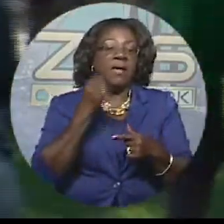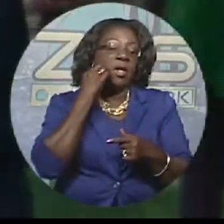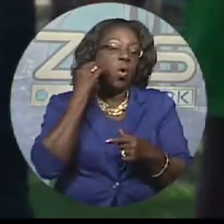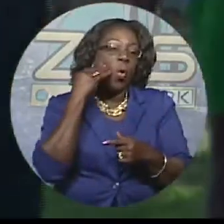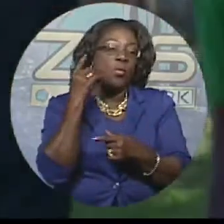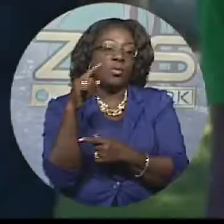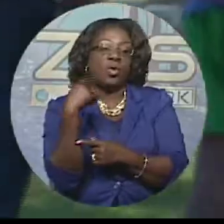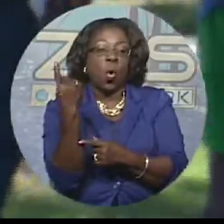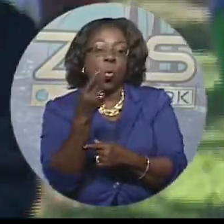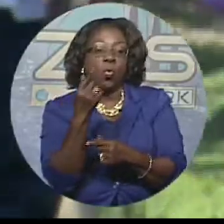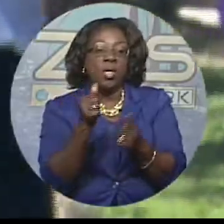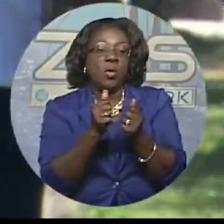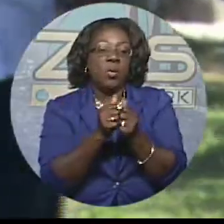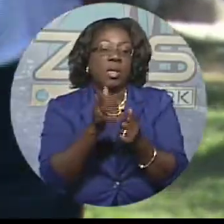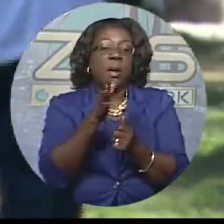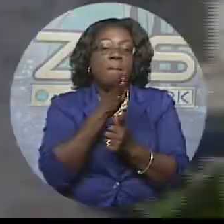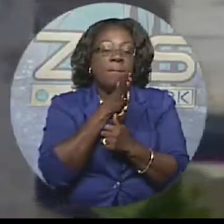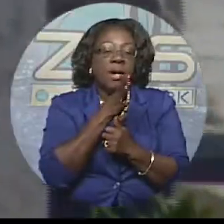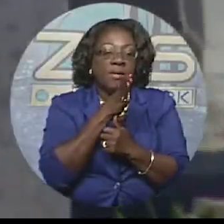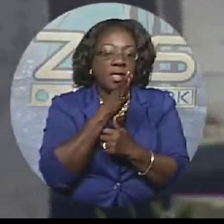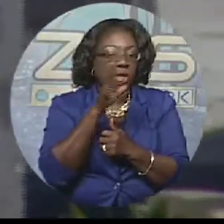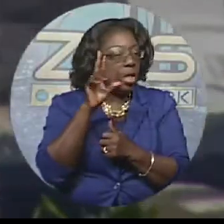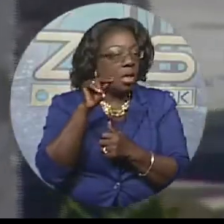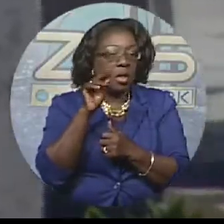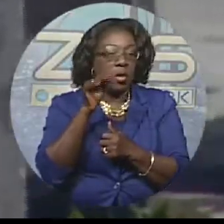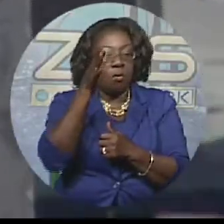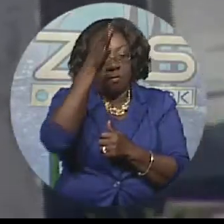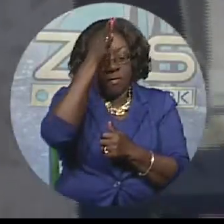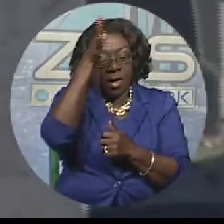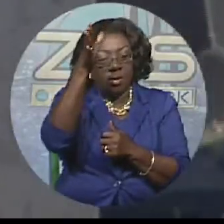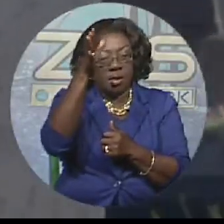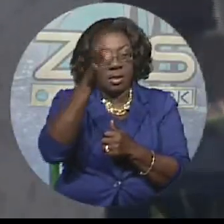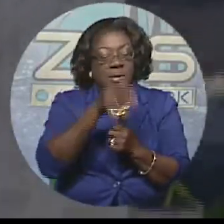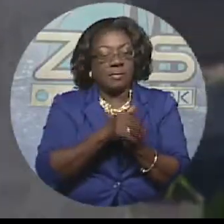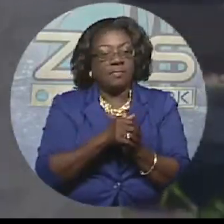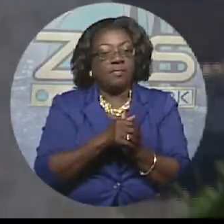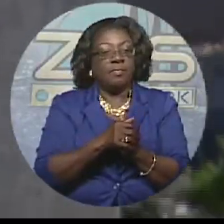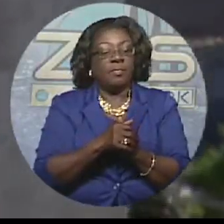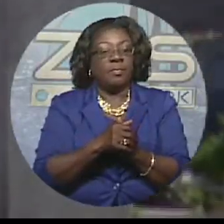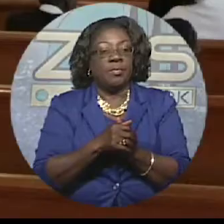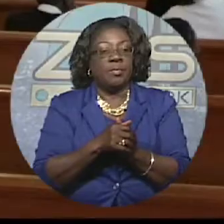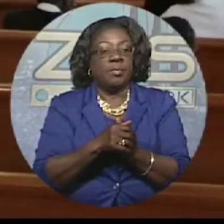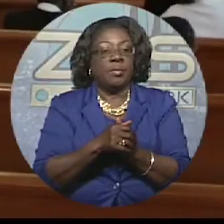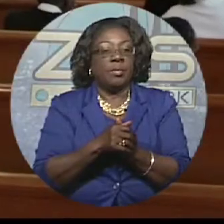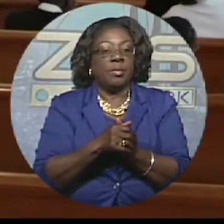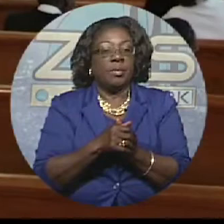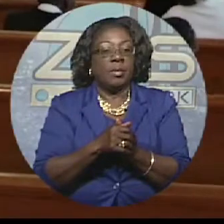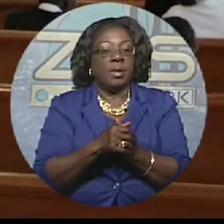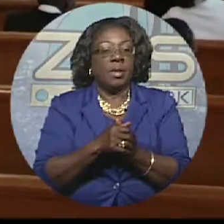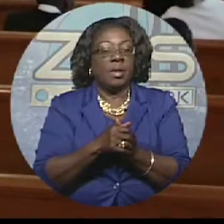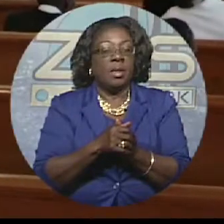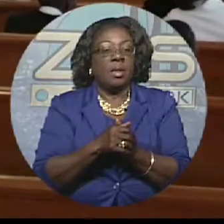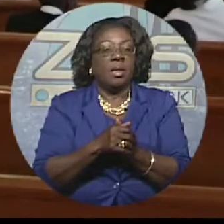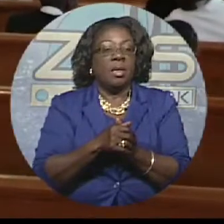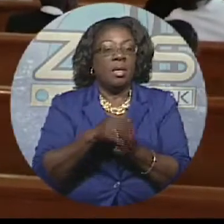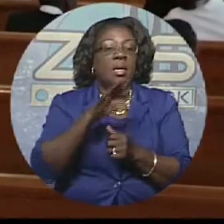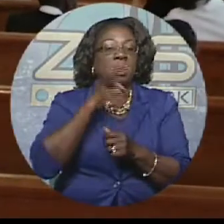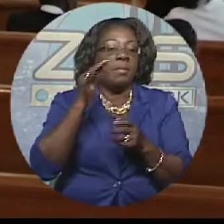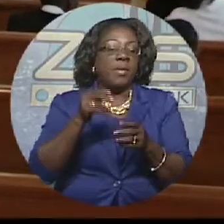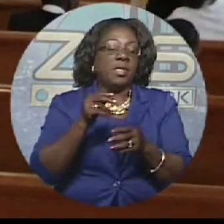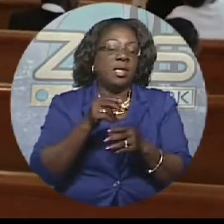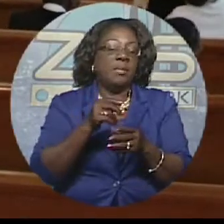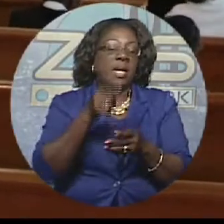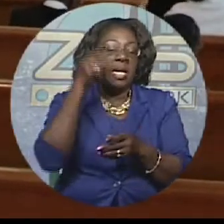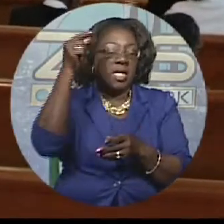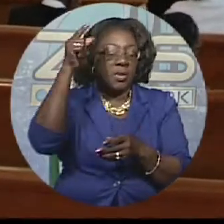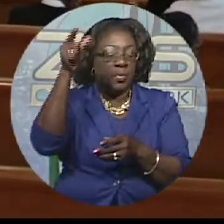study also shows that only 30% of school children actually live in a home where both mother and father is present. Anglican Bishop Laish Boyd, who officially commissioned the